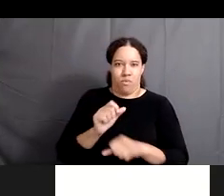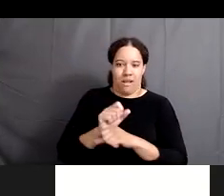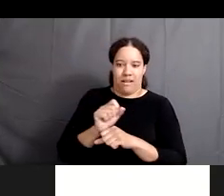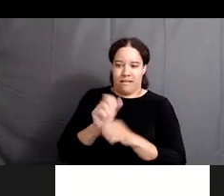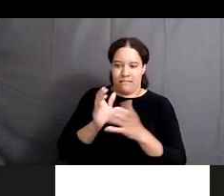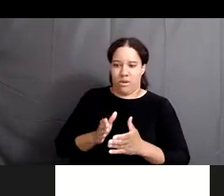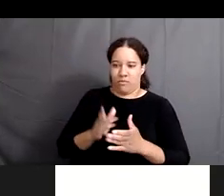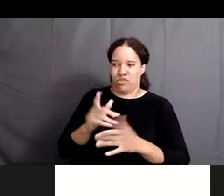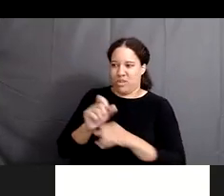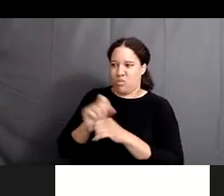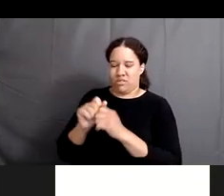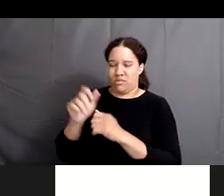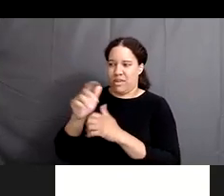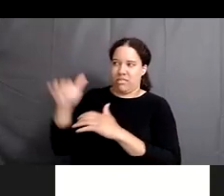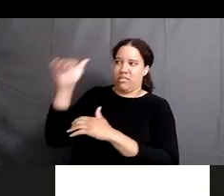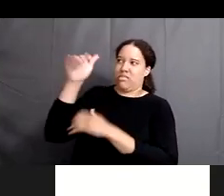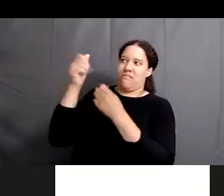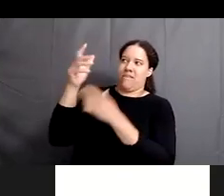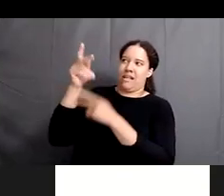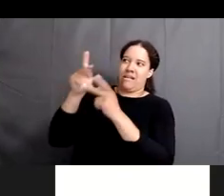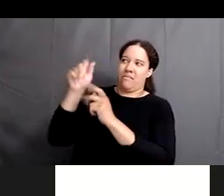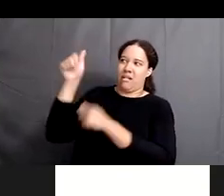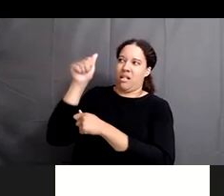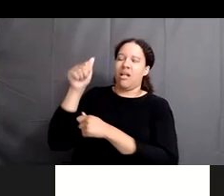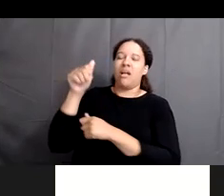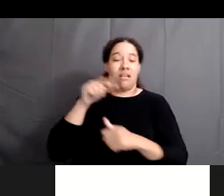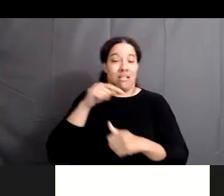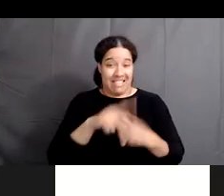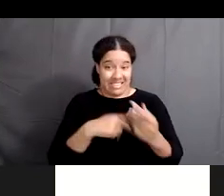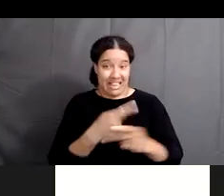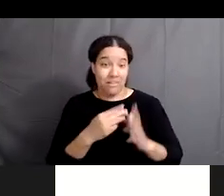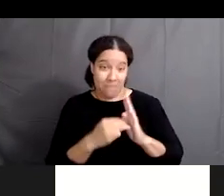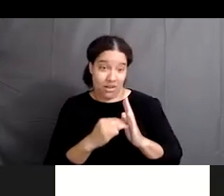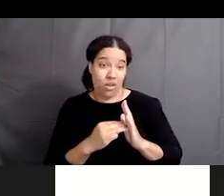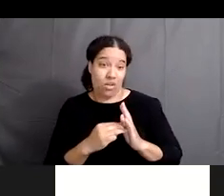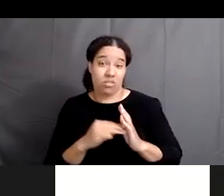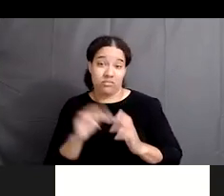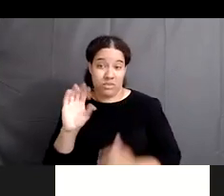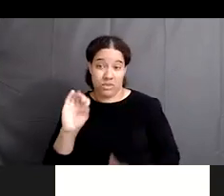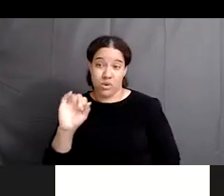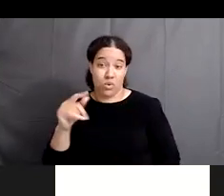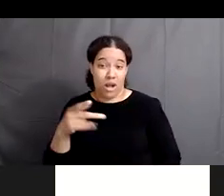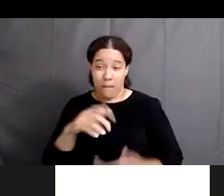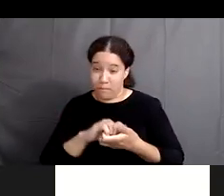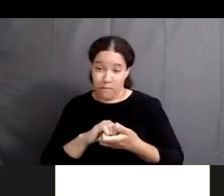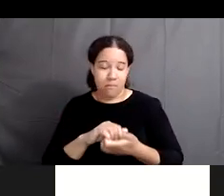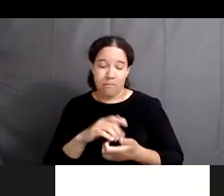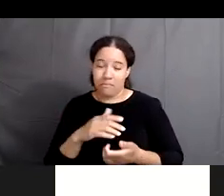this kind of model looks really good to those folks. And you know,